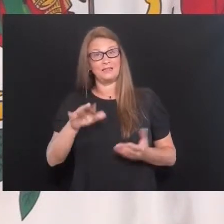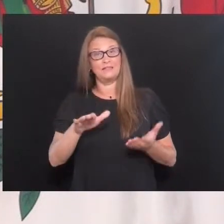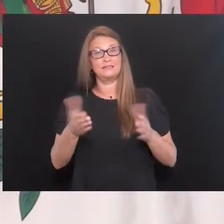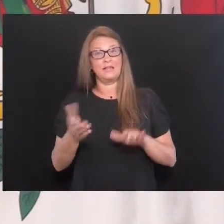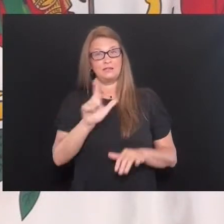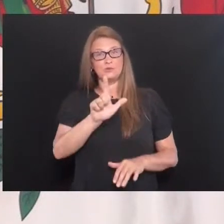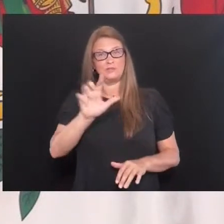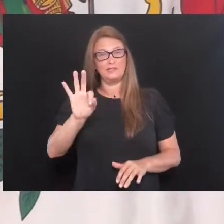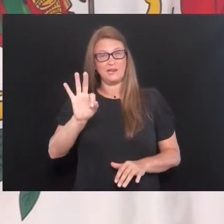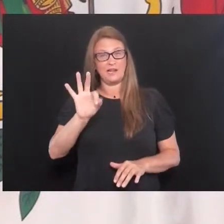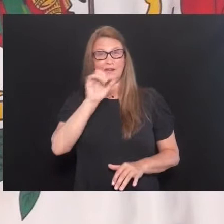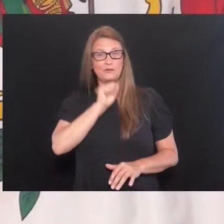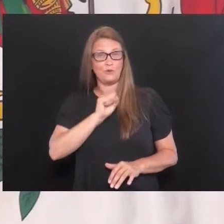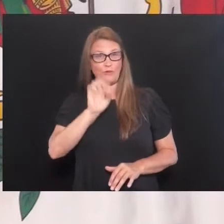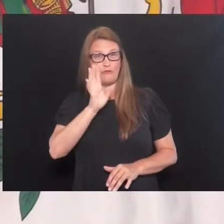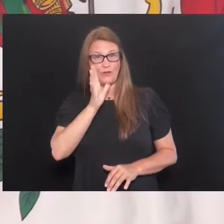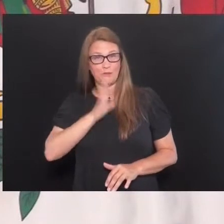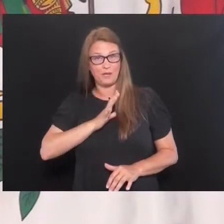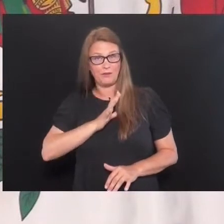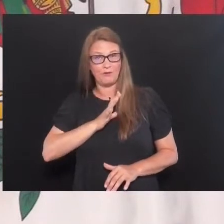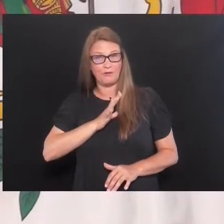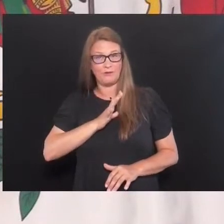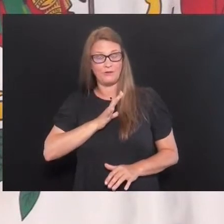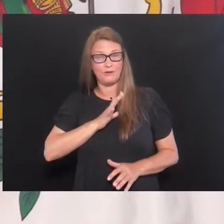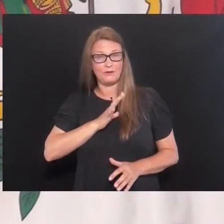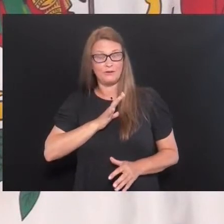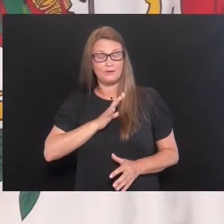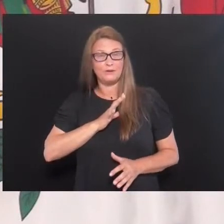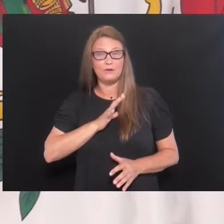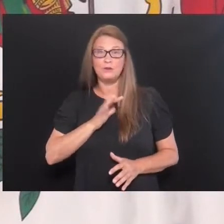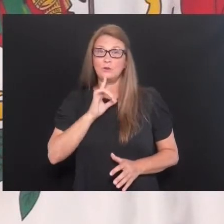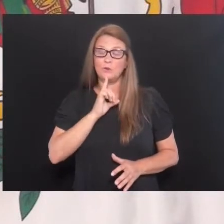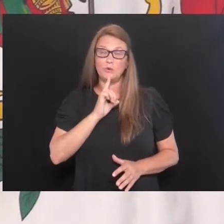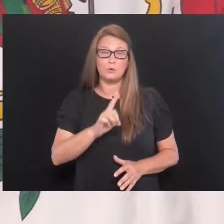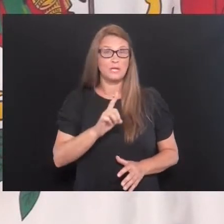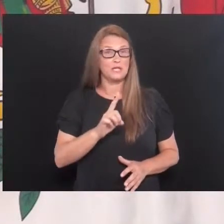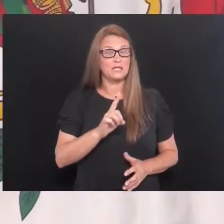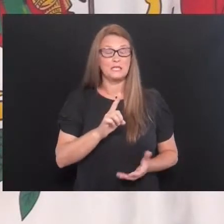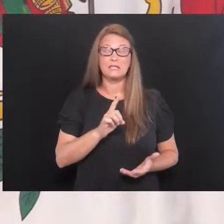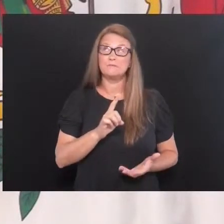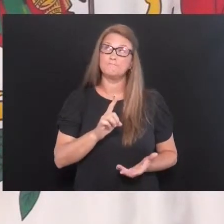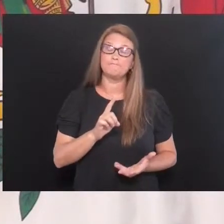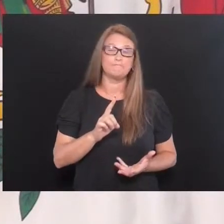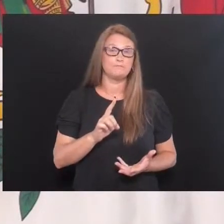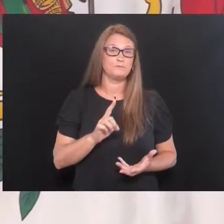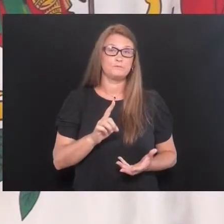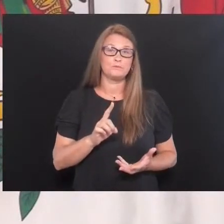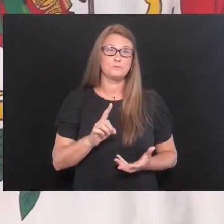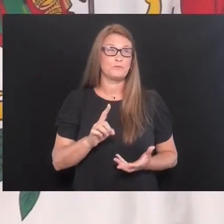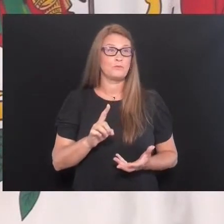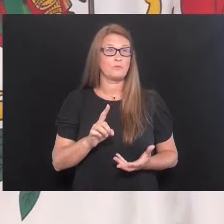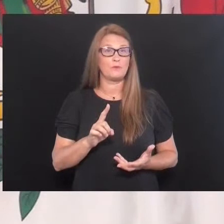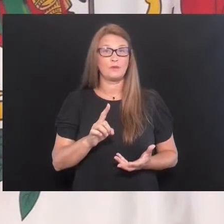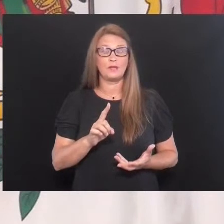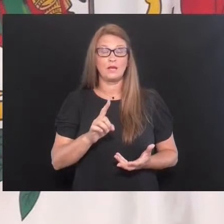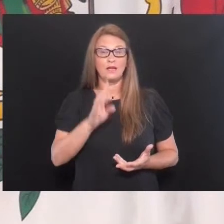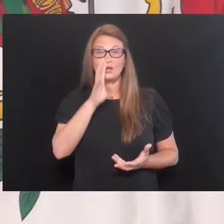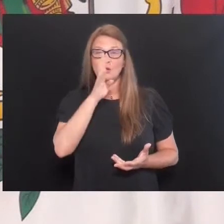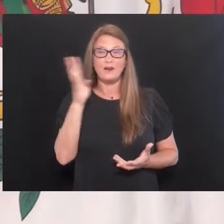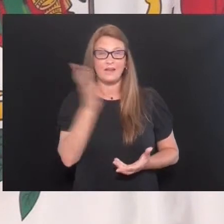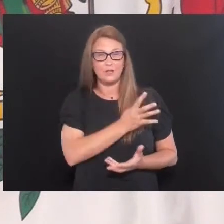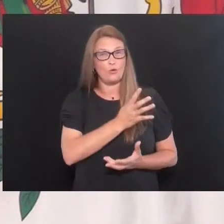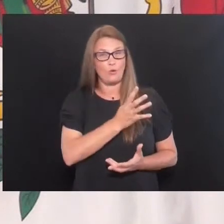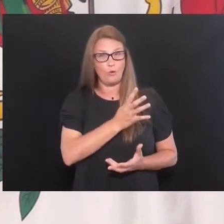29-year-old female, and we sure don't want to just be lulled to sleep and think